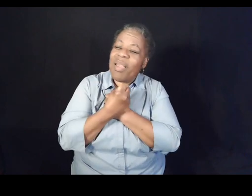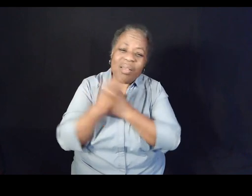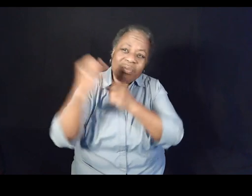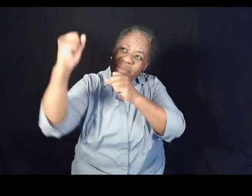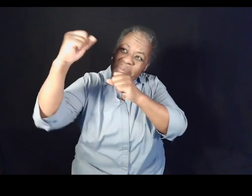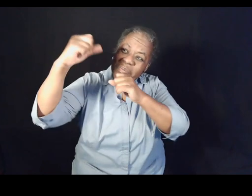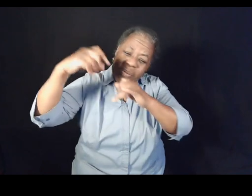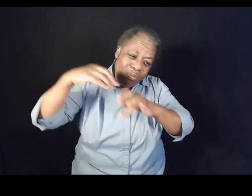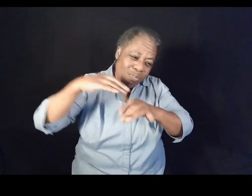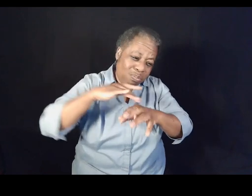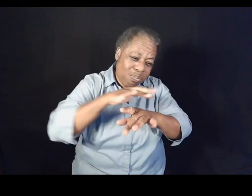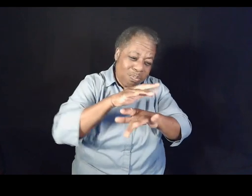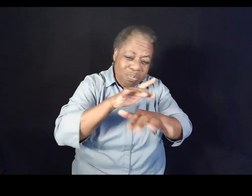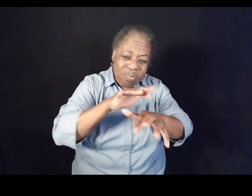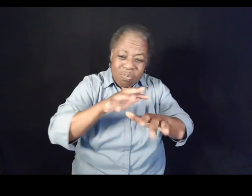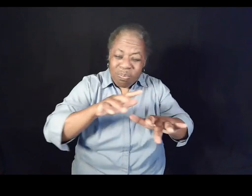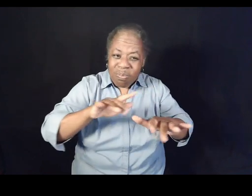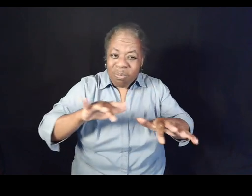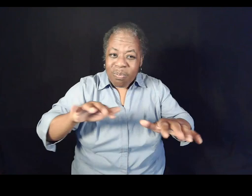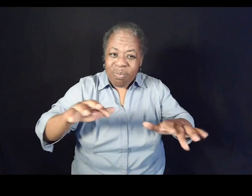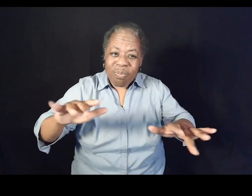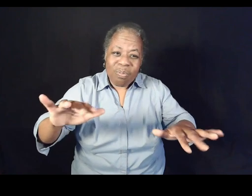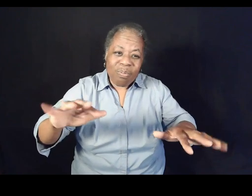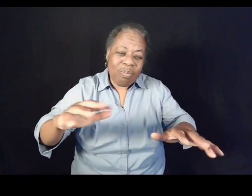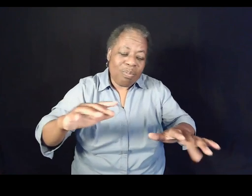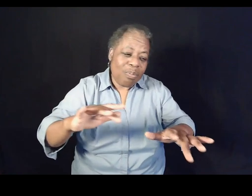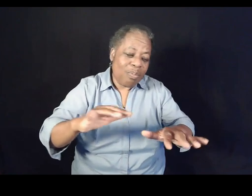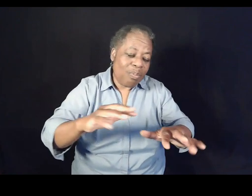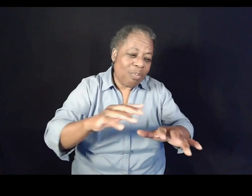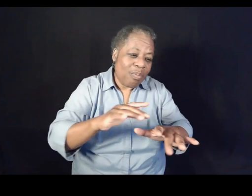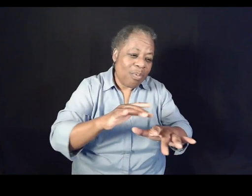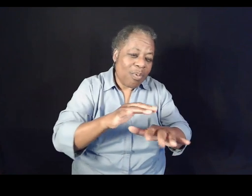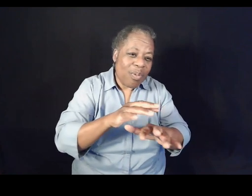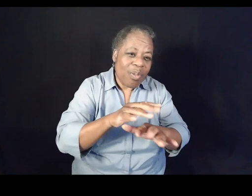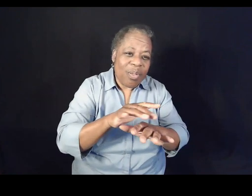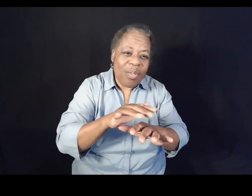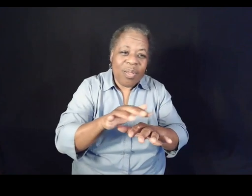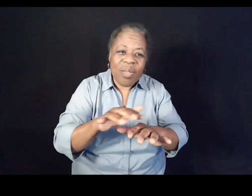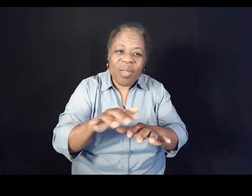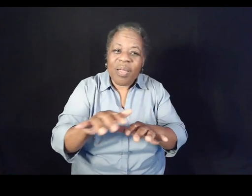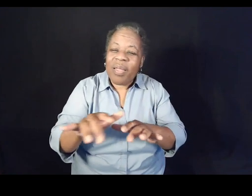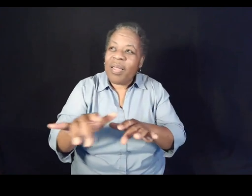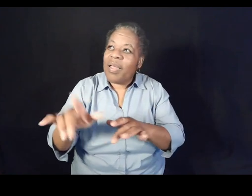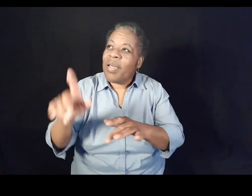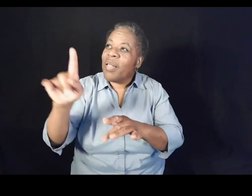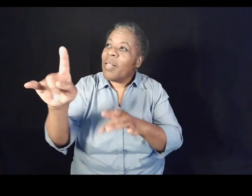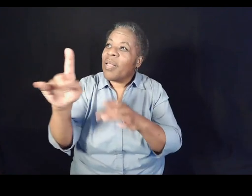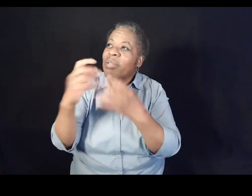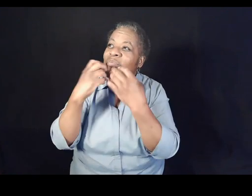But what measure could amount to your desire?